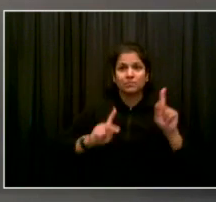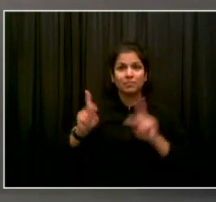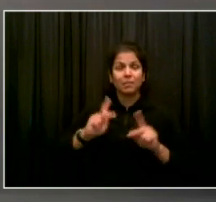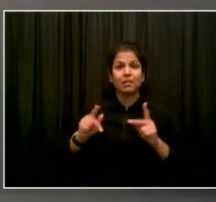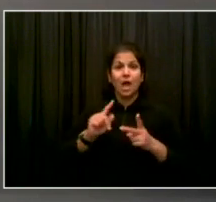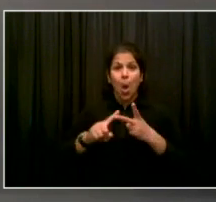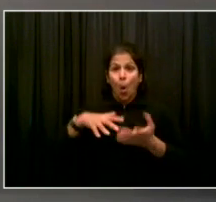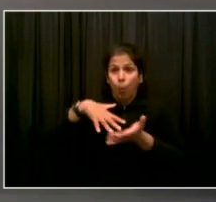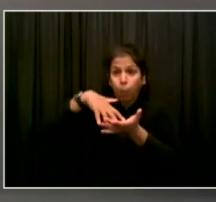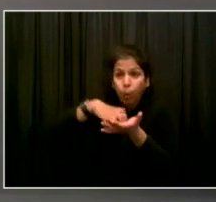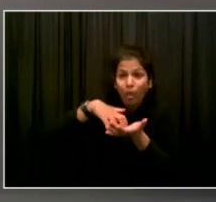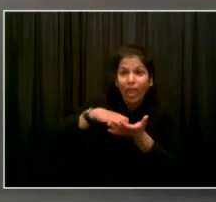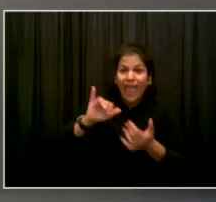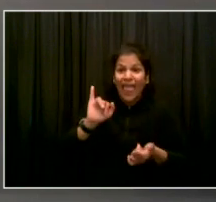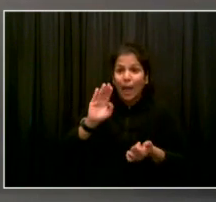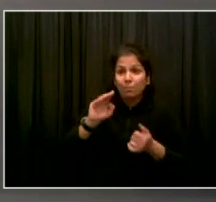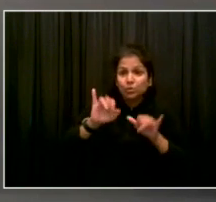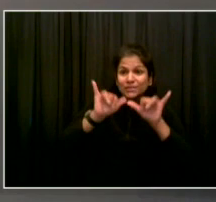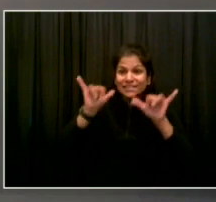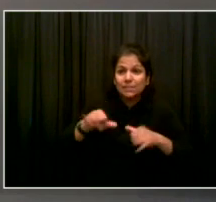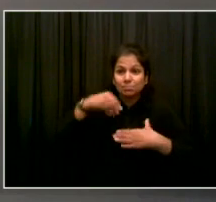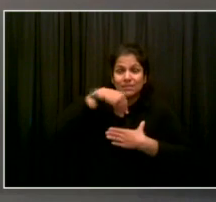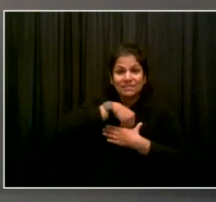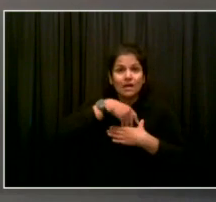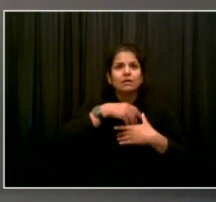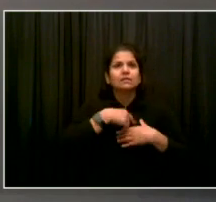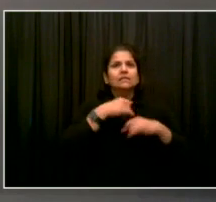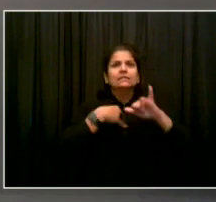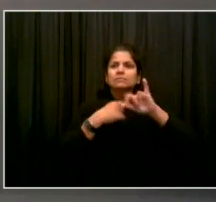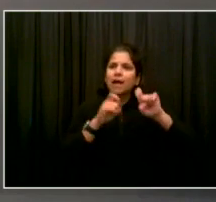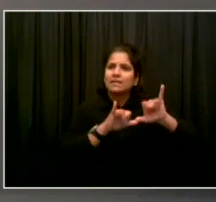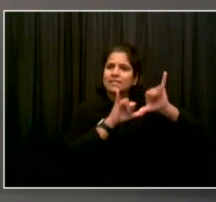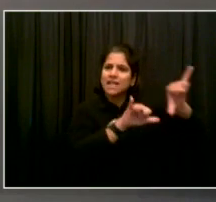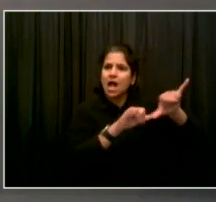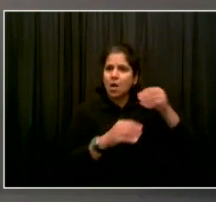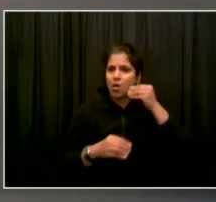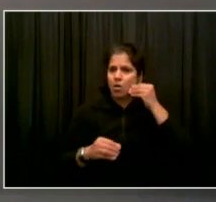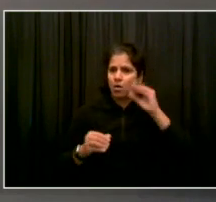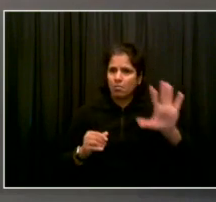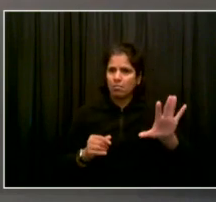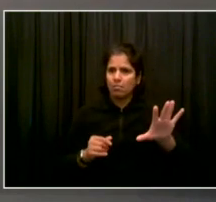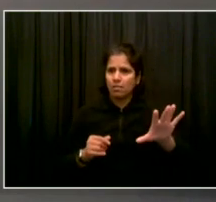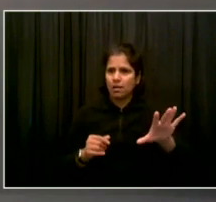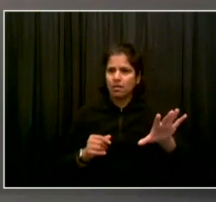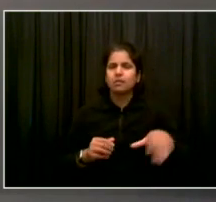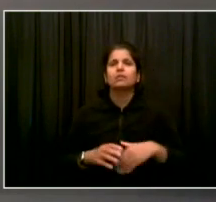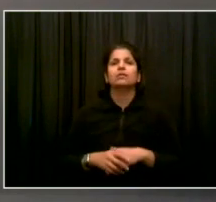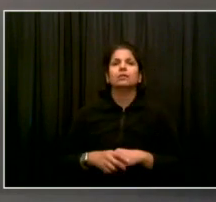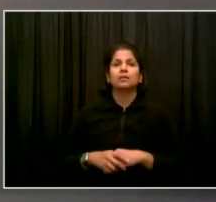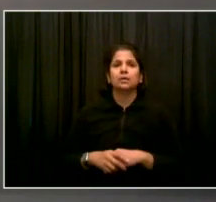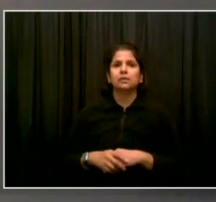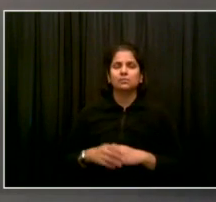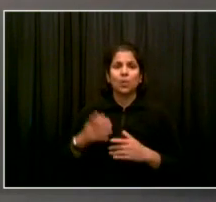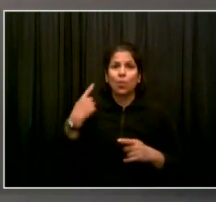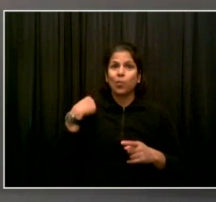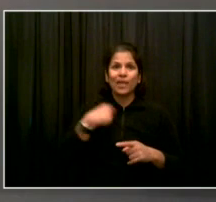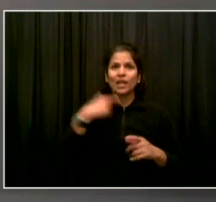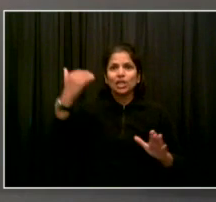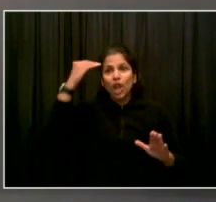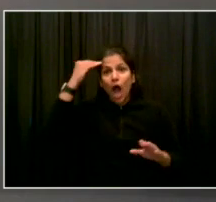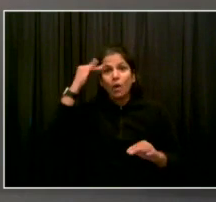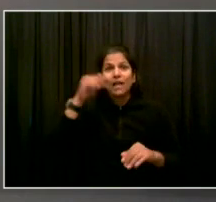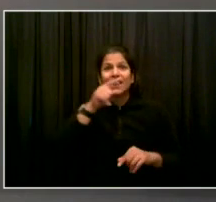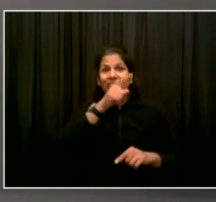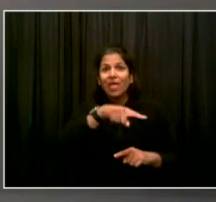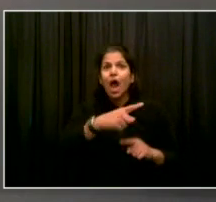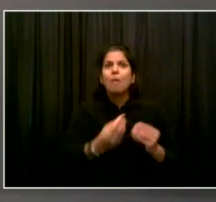skip optional activities right now because we know that they do not mount as robust a response. But